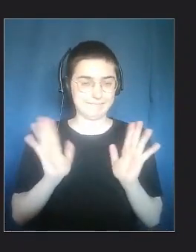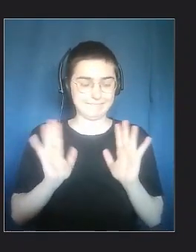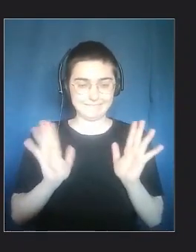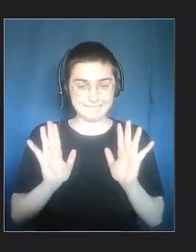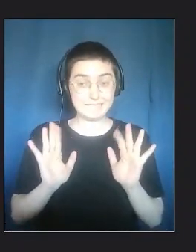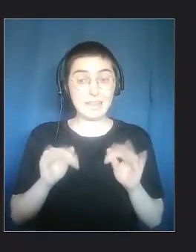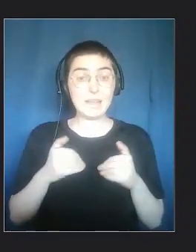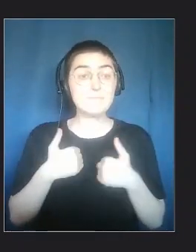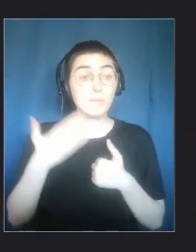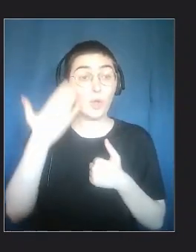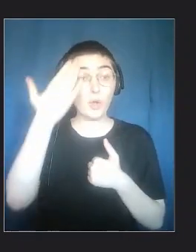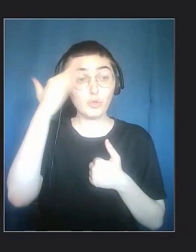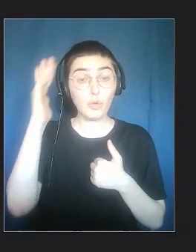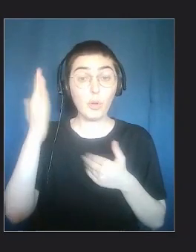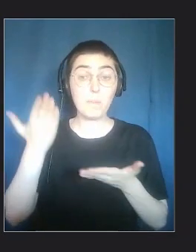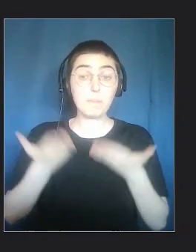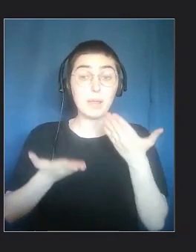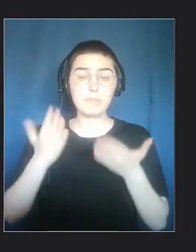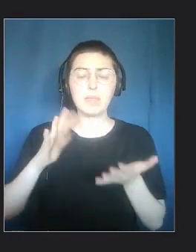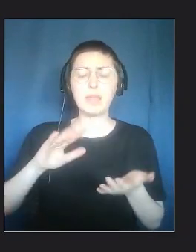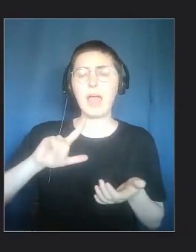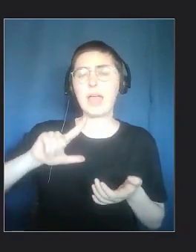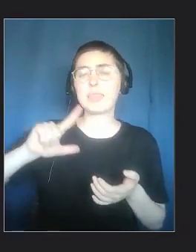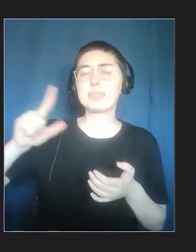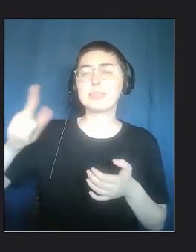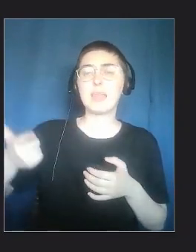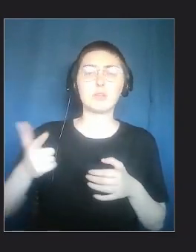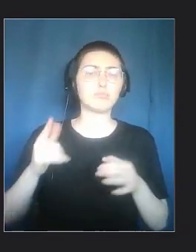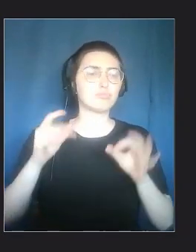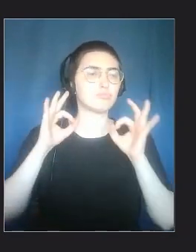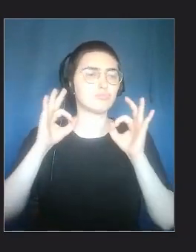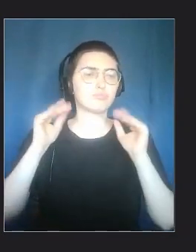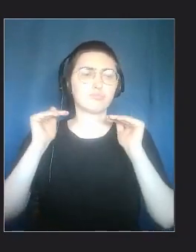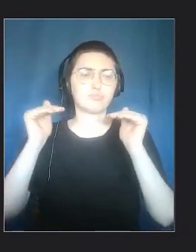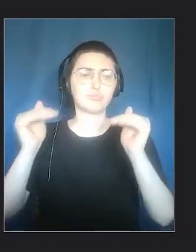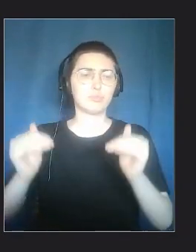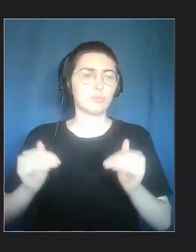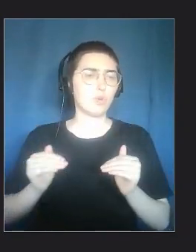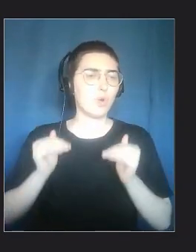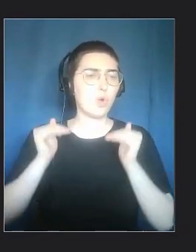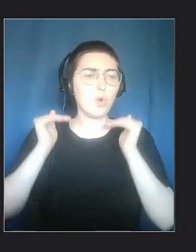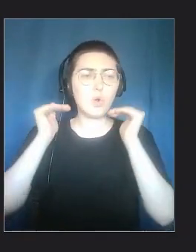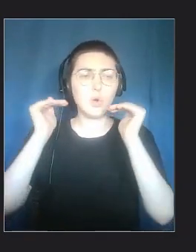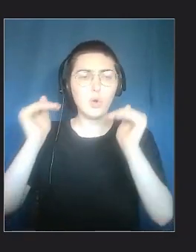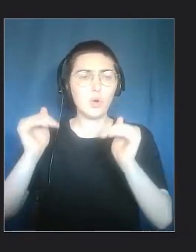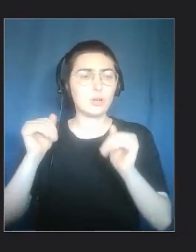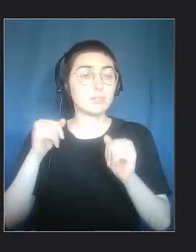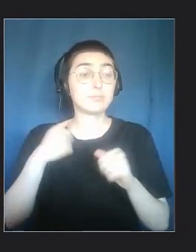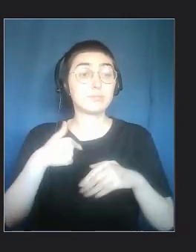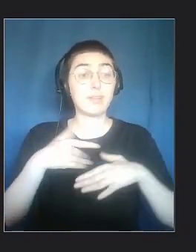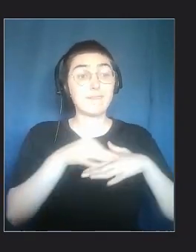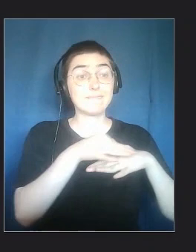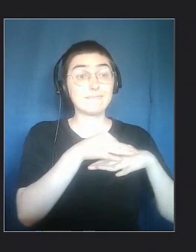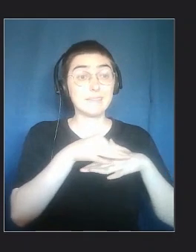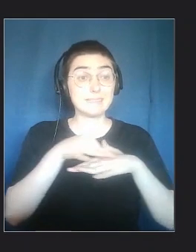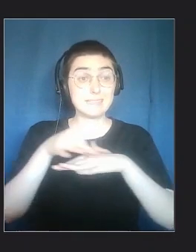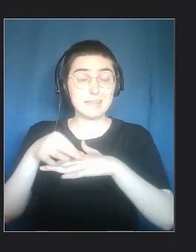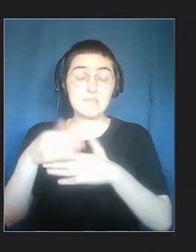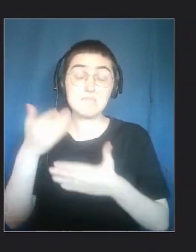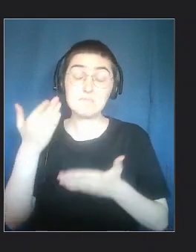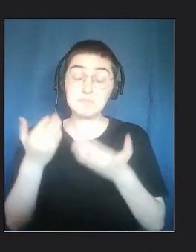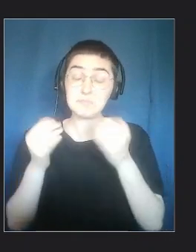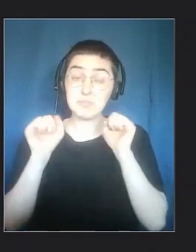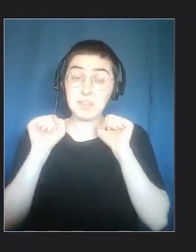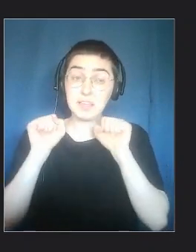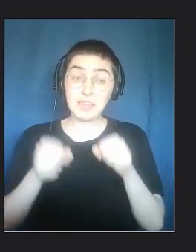some other things written by our audience, but I can't find